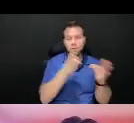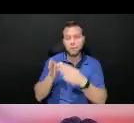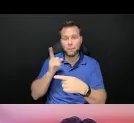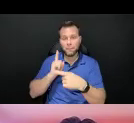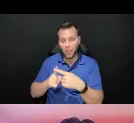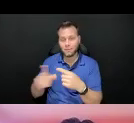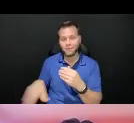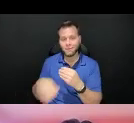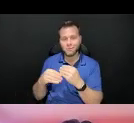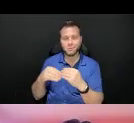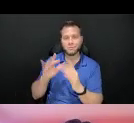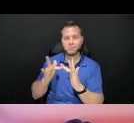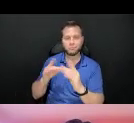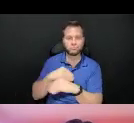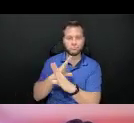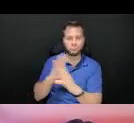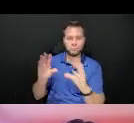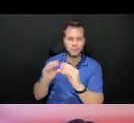Oops, apologies.